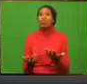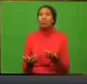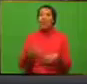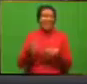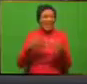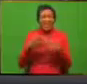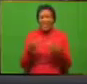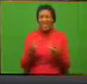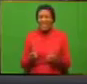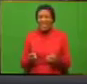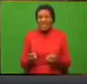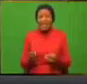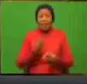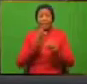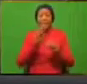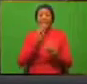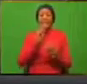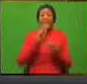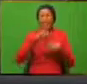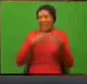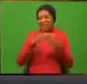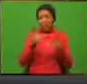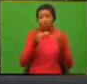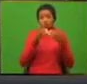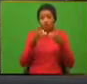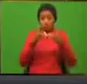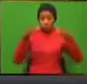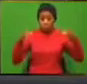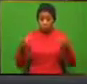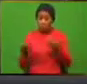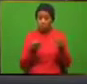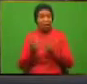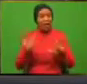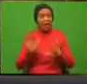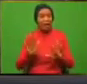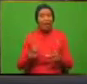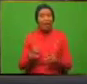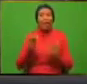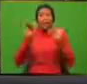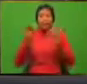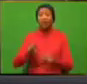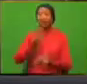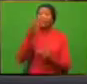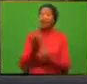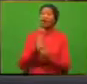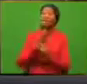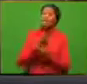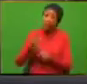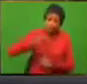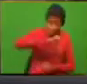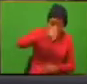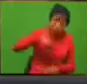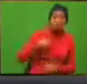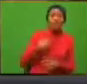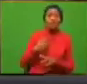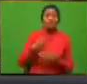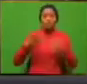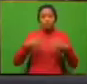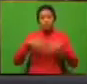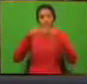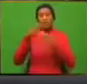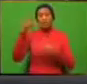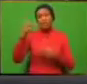a majority and forcing us to create a multi-party government, offers us the most important